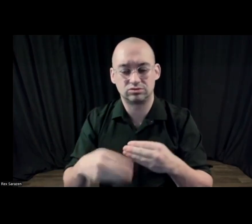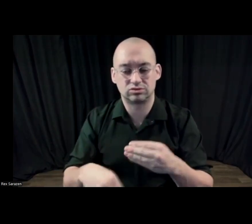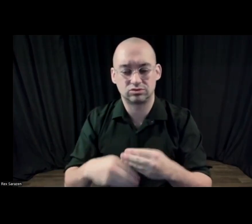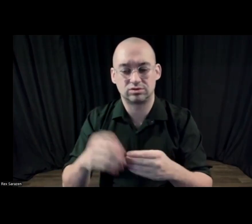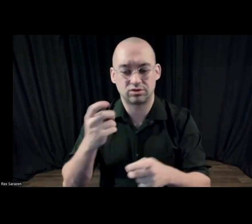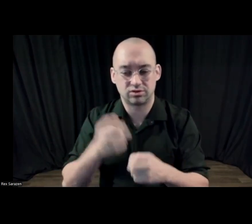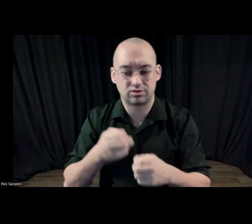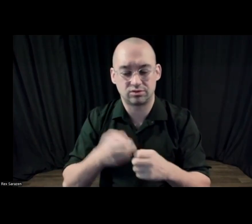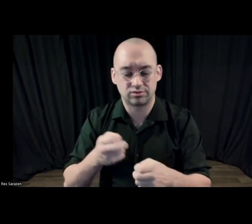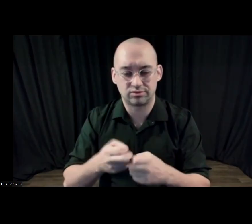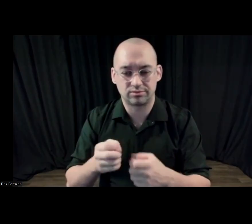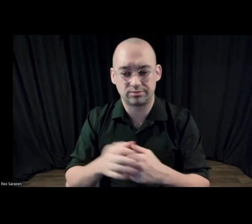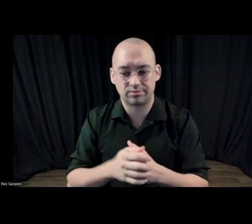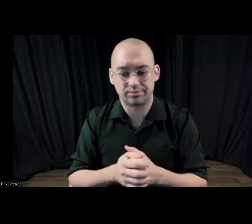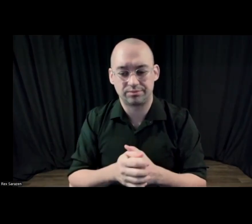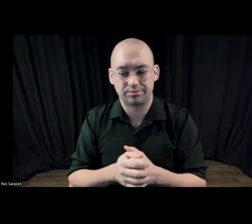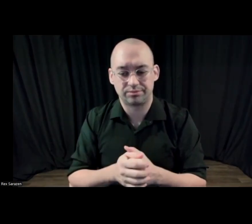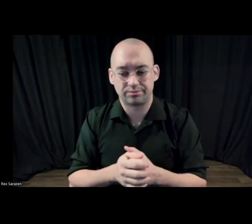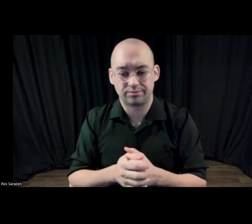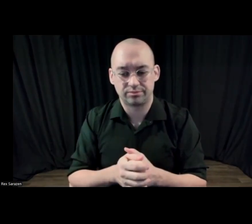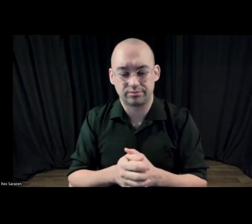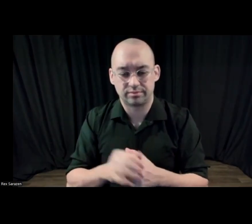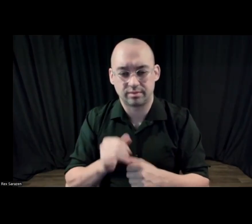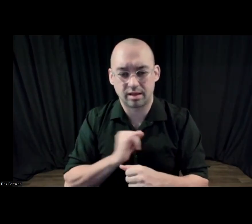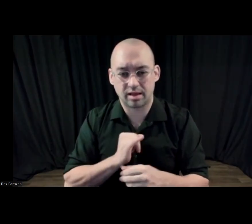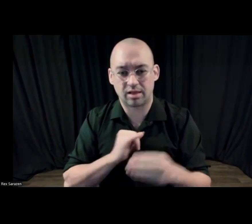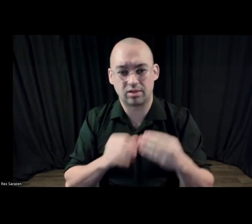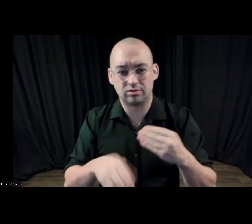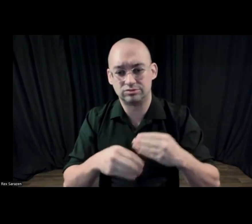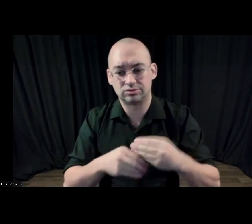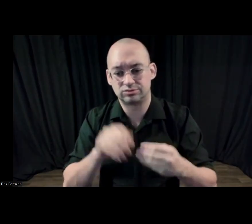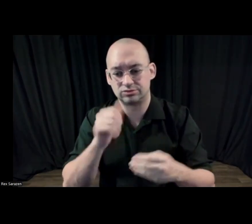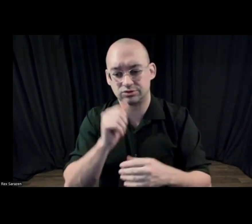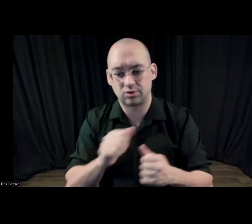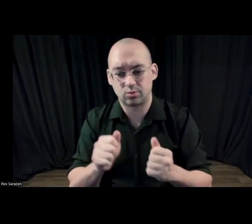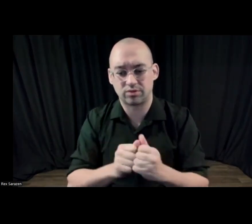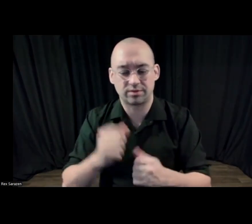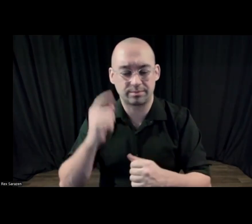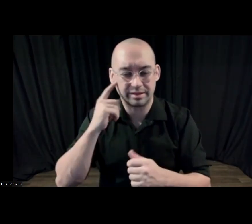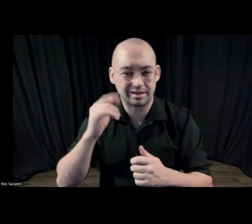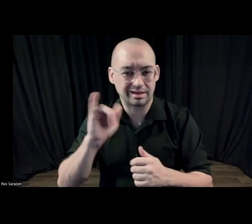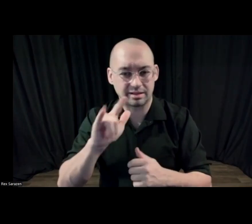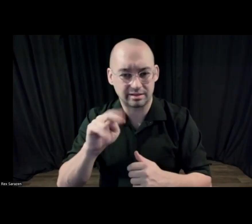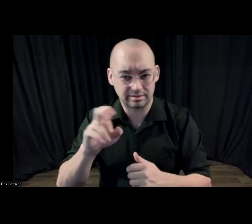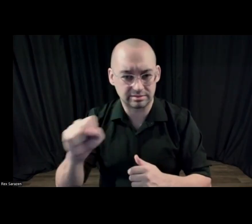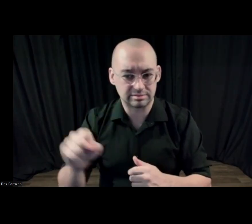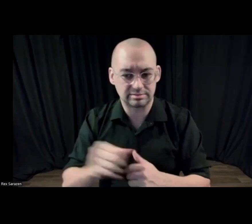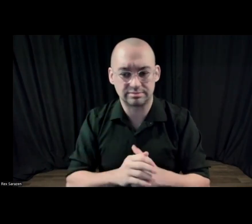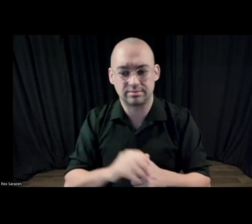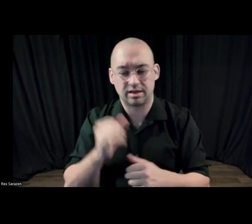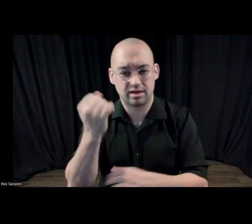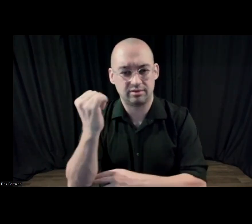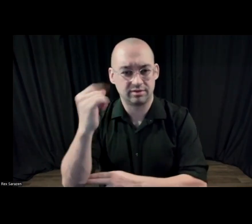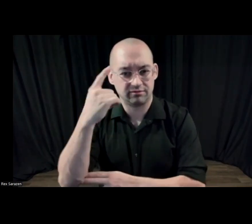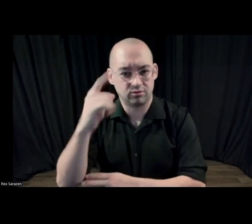difficult to face, as I also am a person who struggles with mental illness. So advocating for myself is